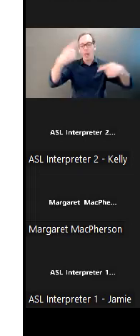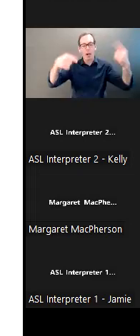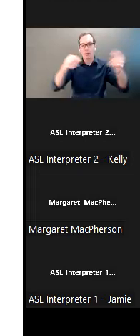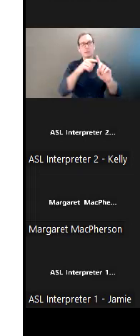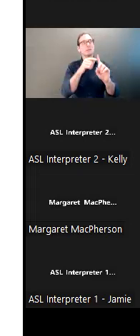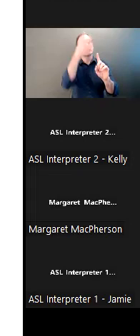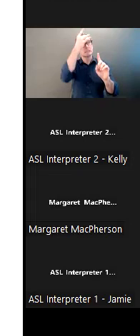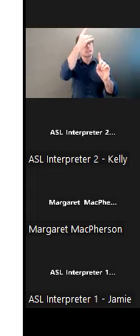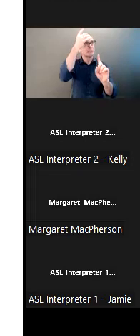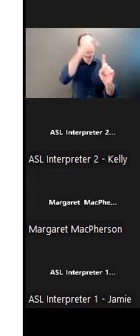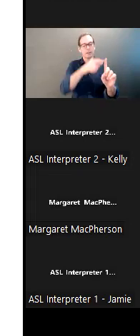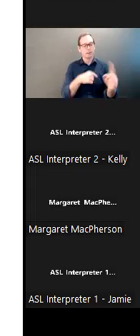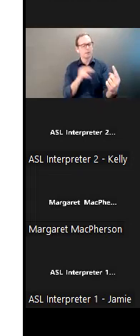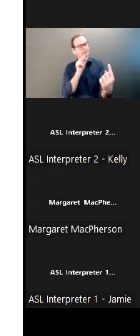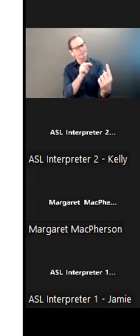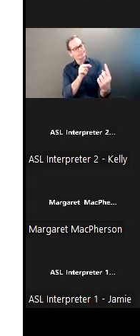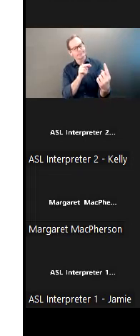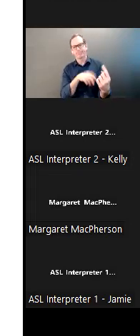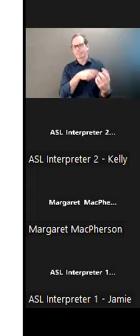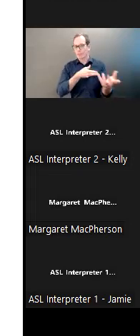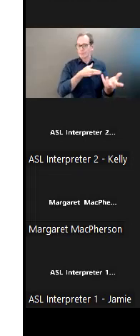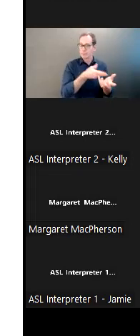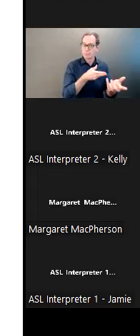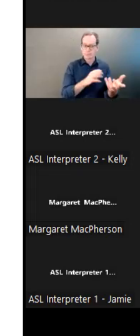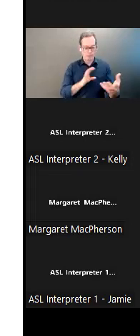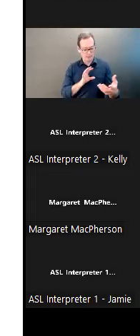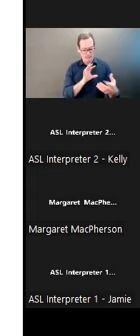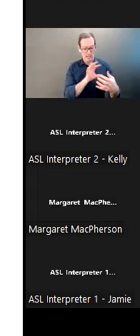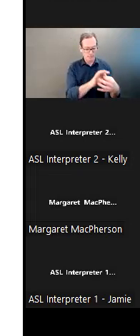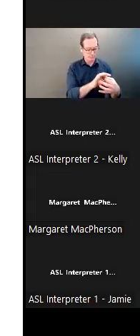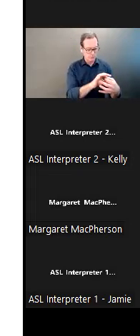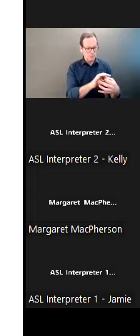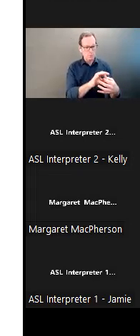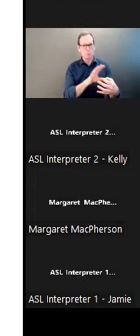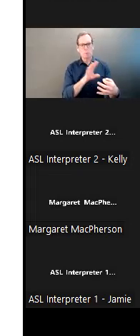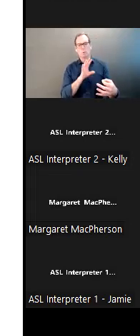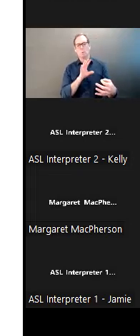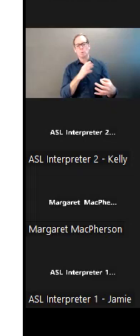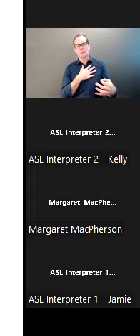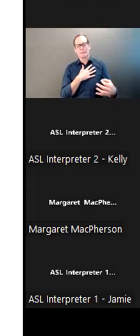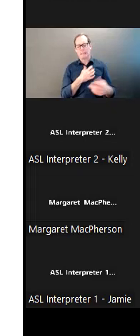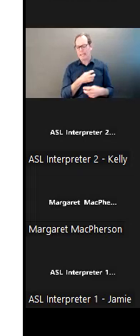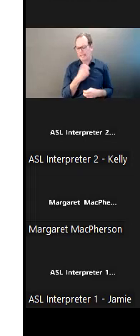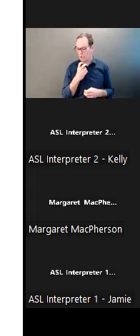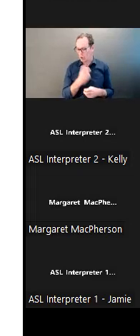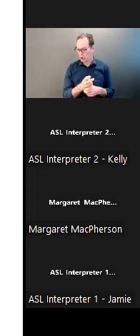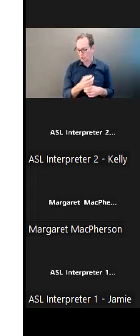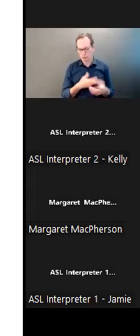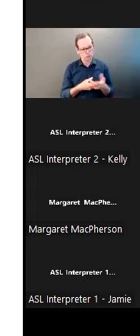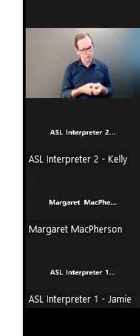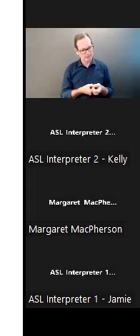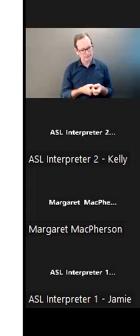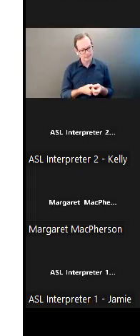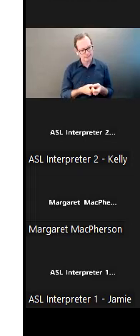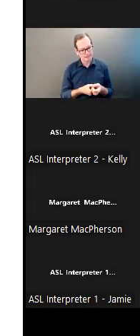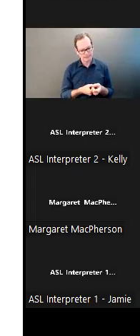form attachments with people. So if it's difficult for you to trust because you have learned through these experiences that trust